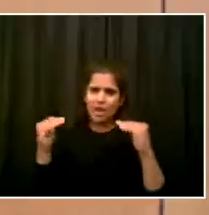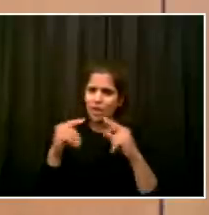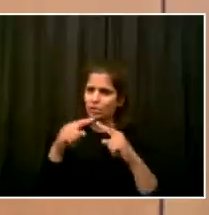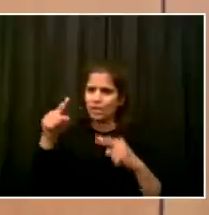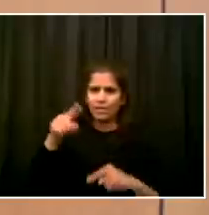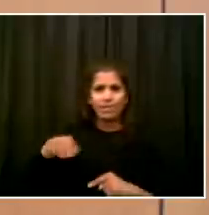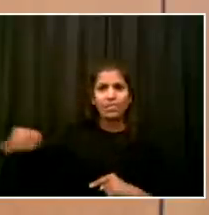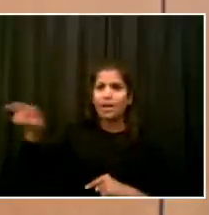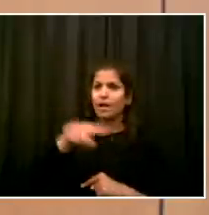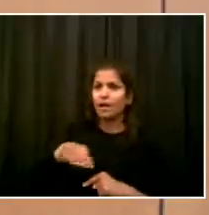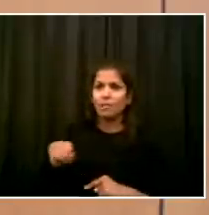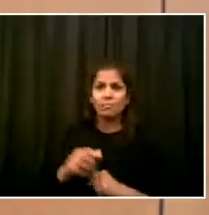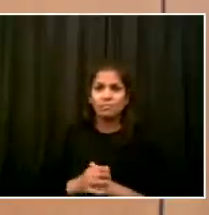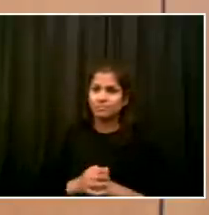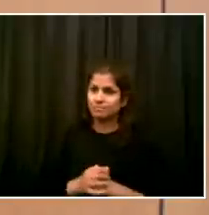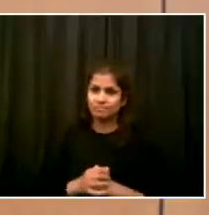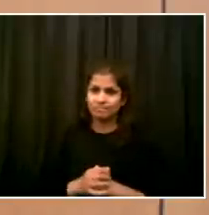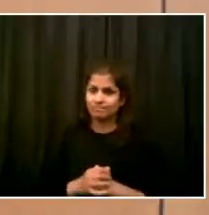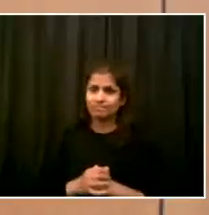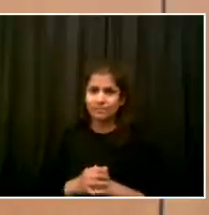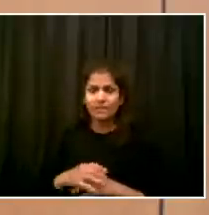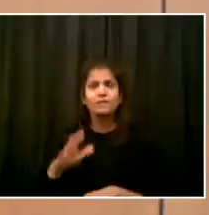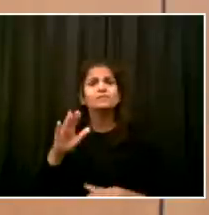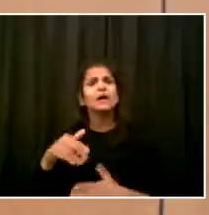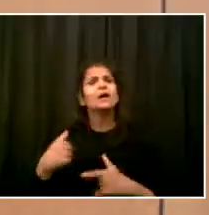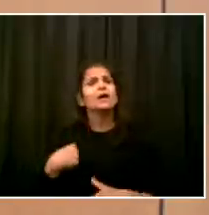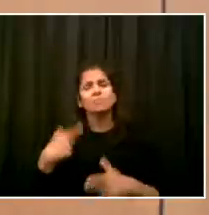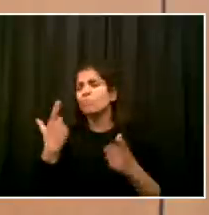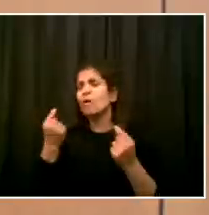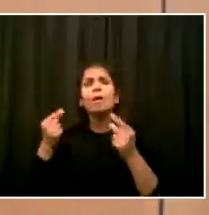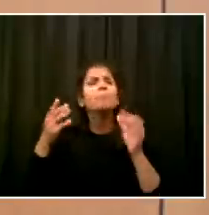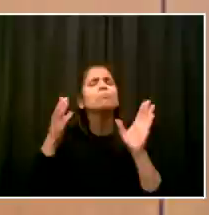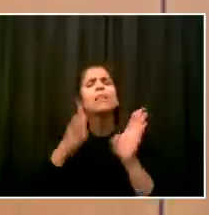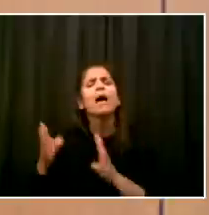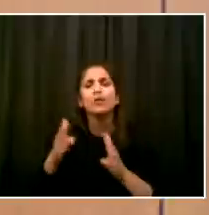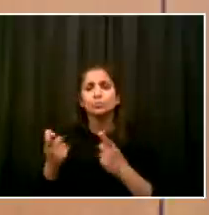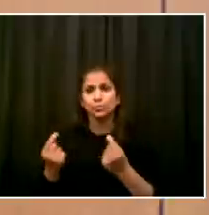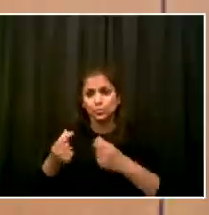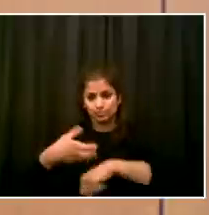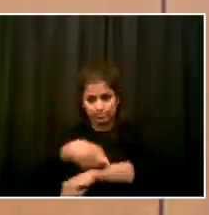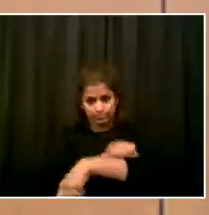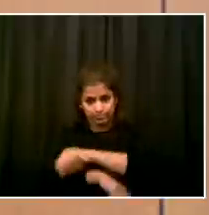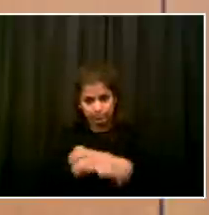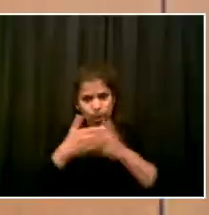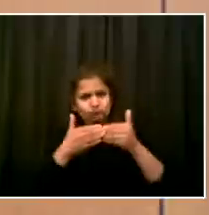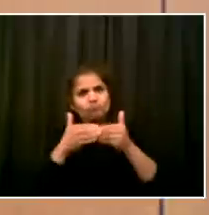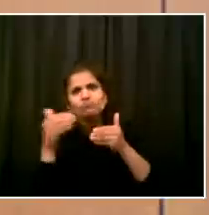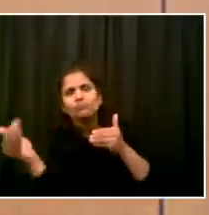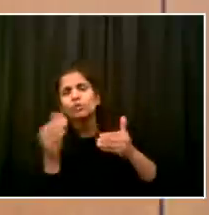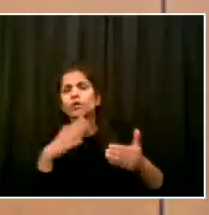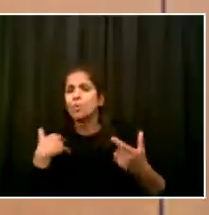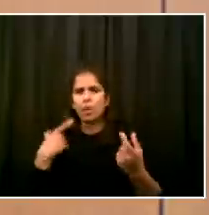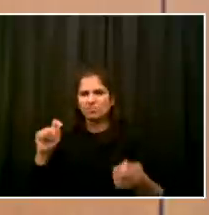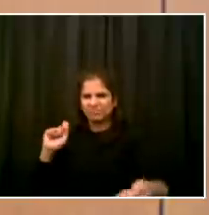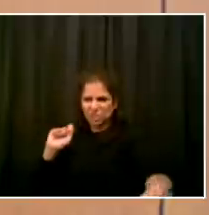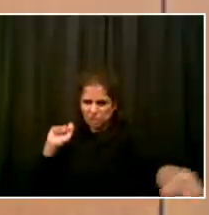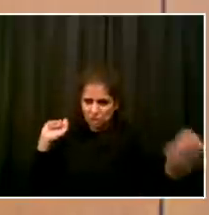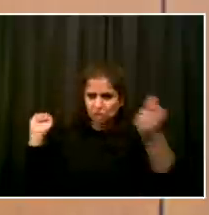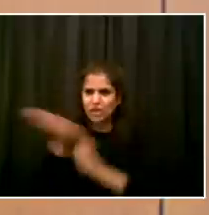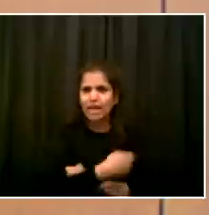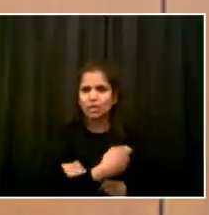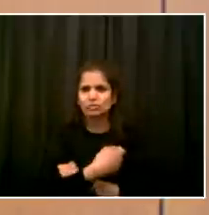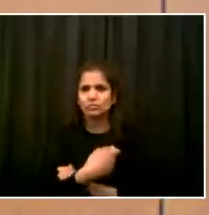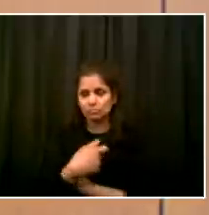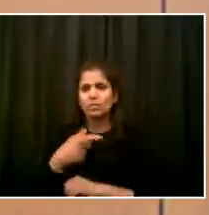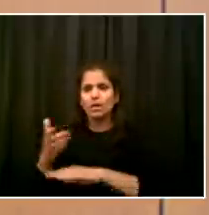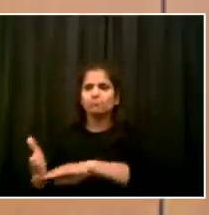of money that mayor has put into the public hospital system, the amount of money that we have put into MWBE, all of